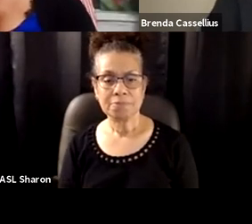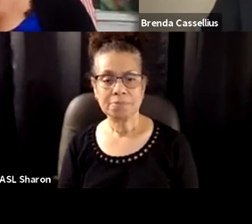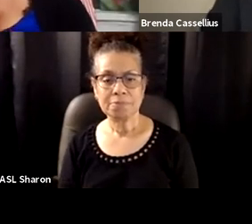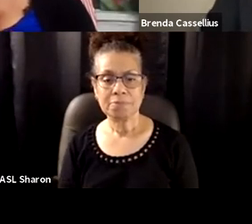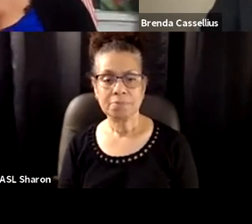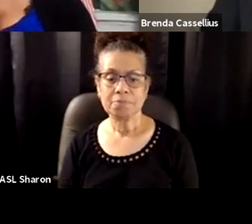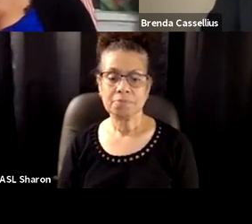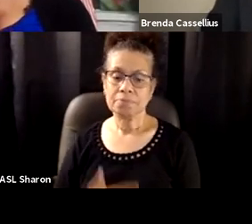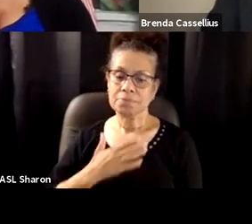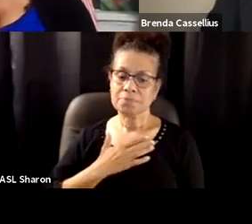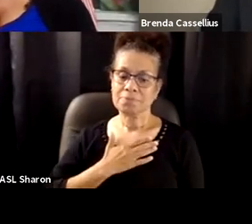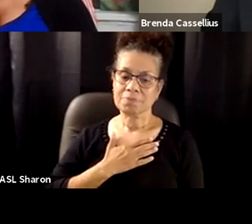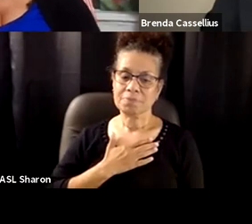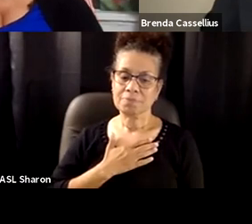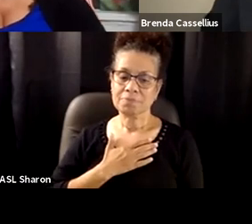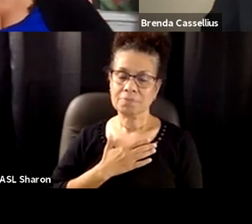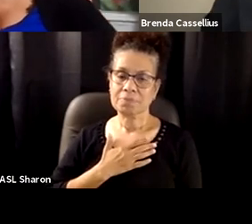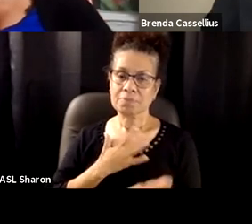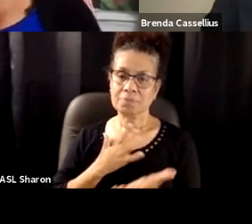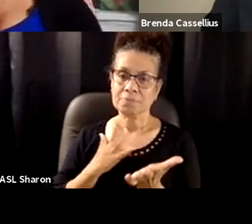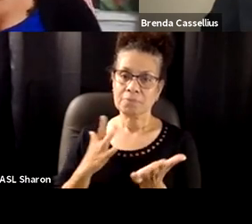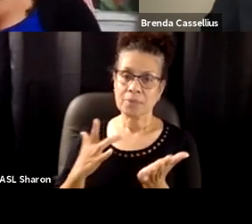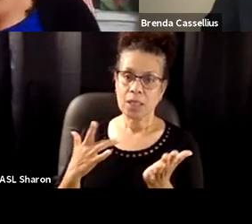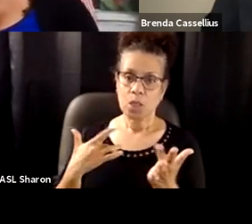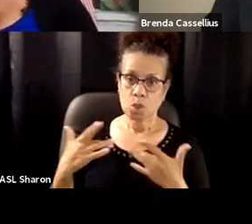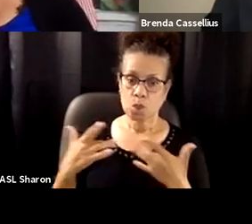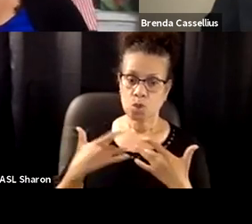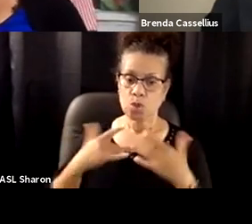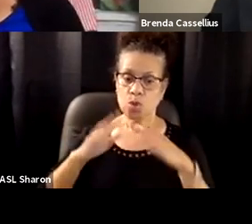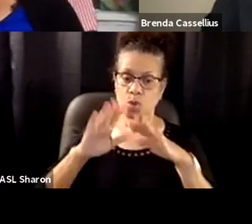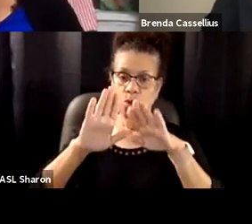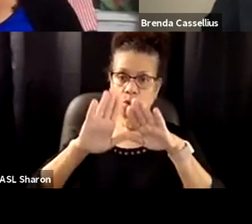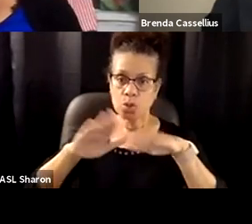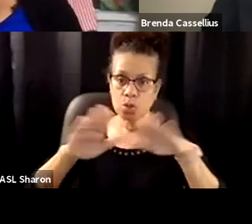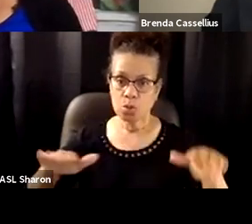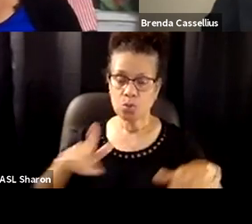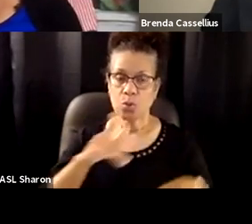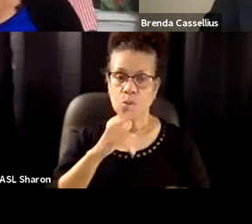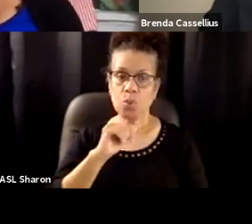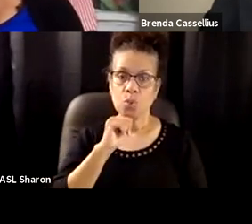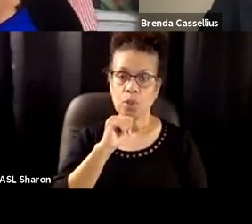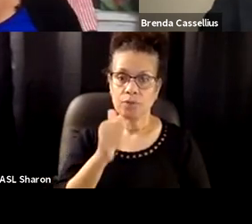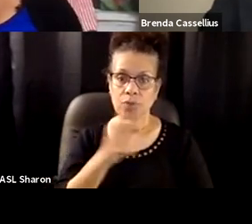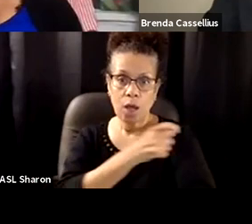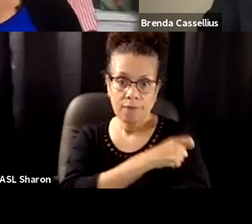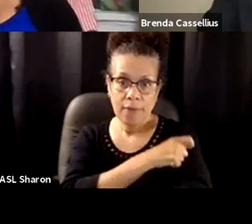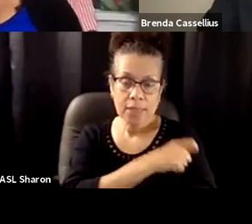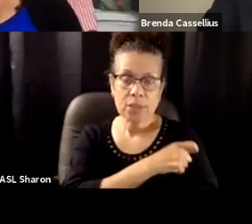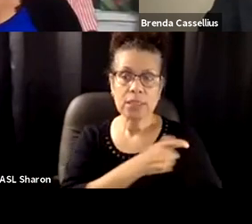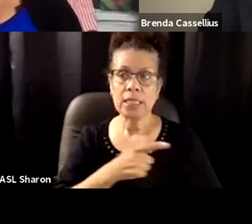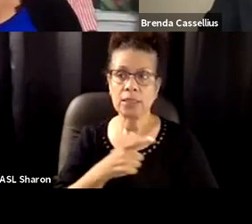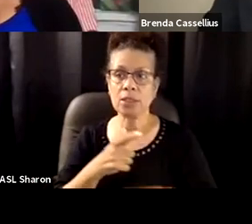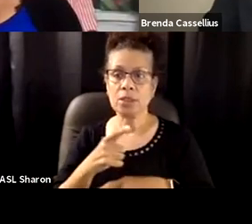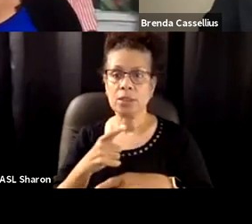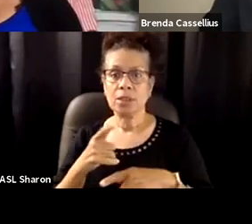is for the families that are not vaccinated the parents are not vaccinated and yet they send their school their kids